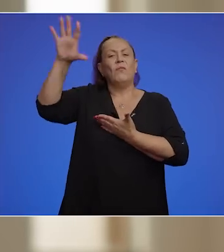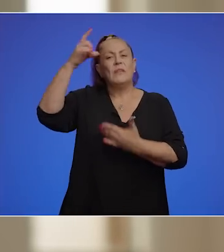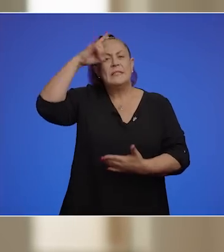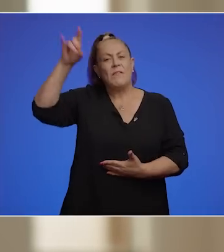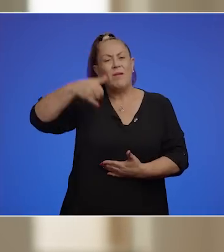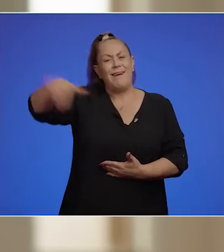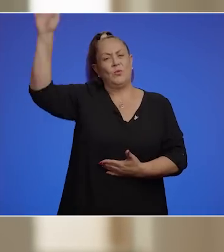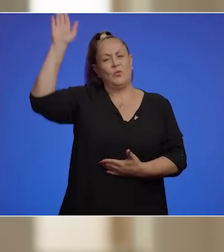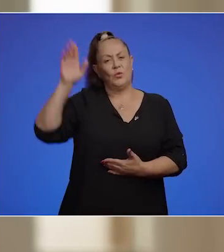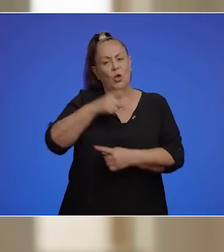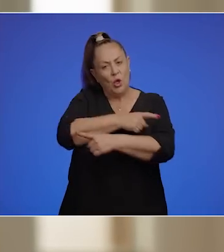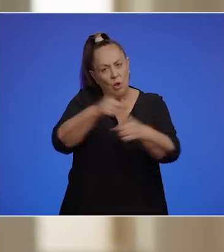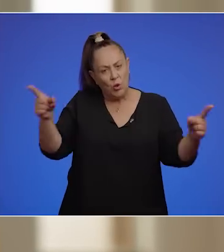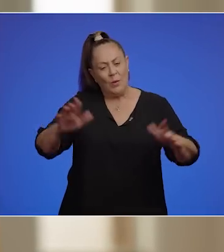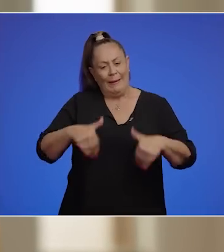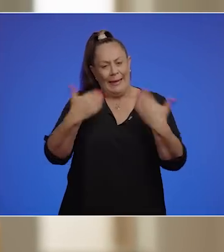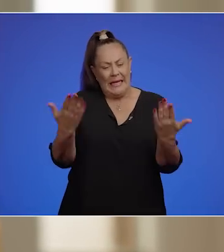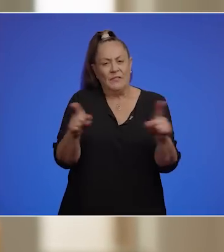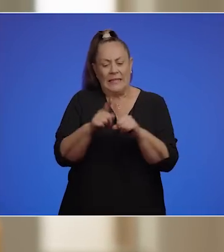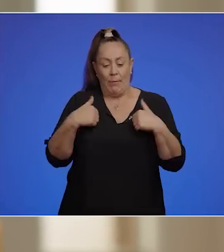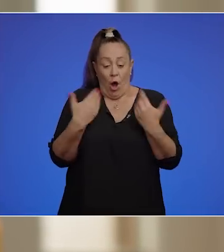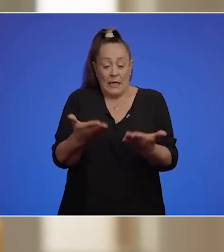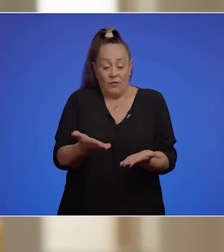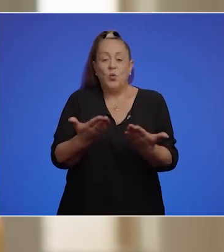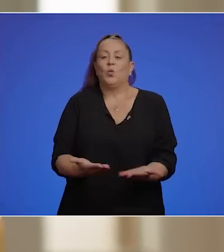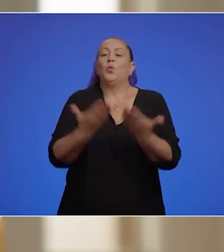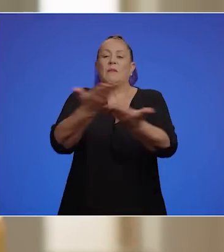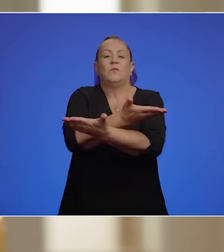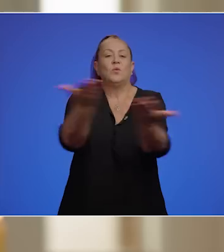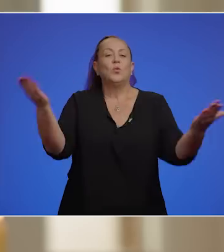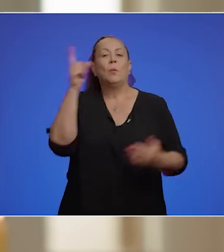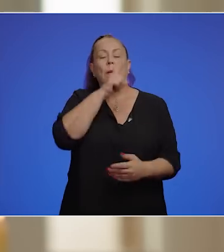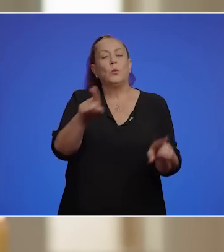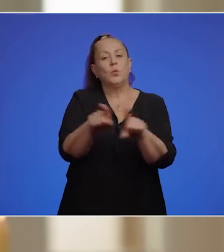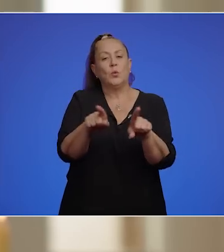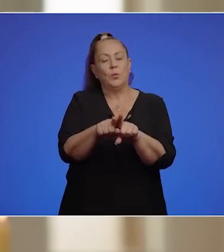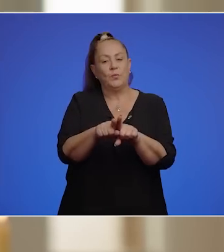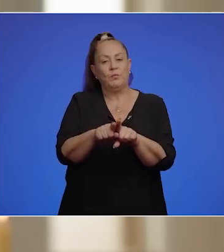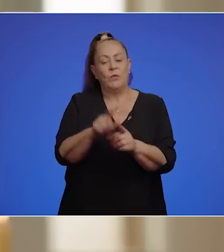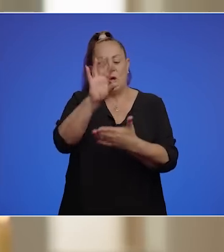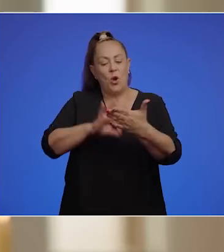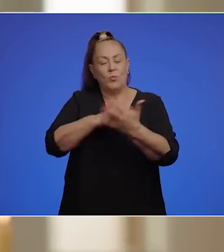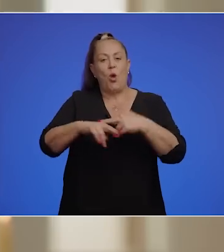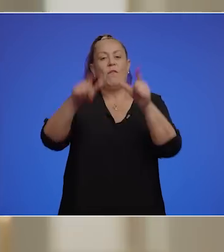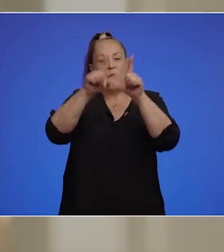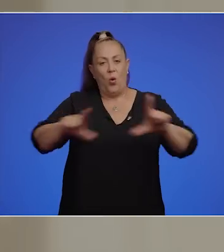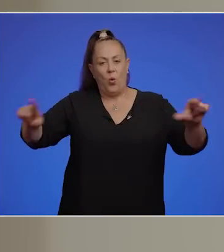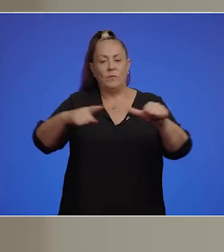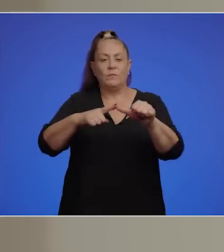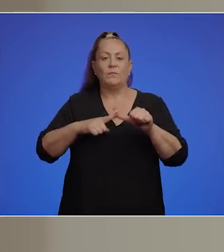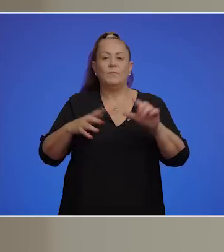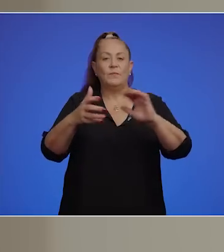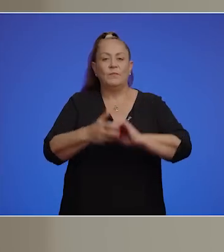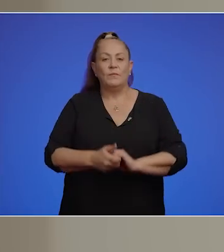without charge, give without charge." The Gospel of the Lord. Praise to you,